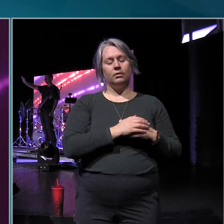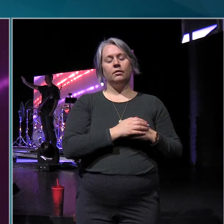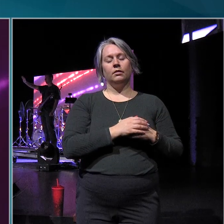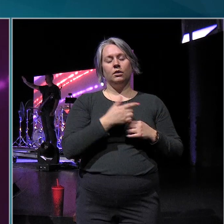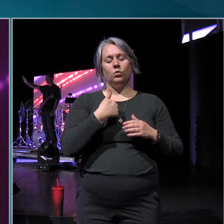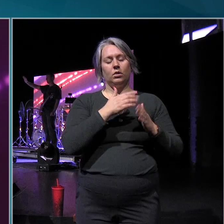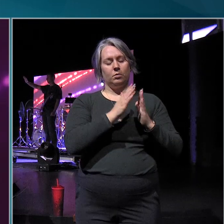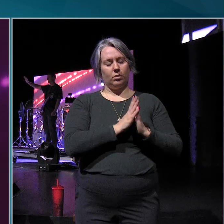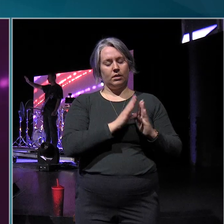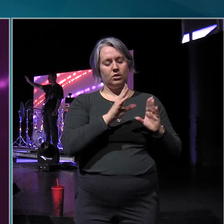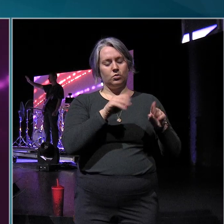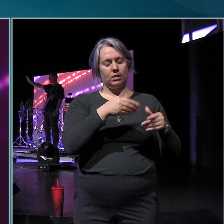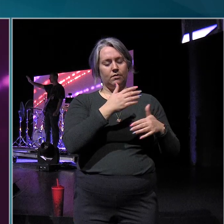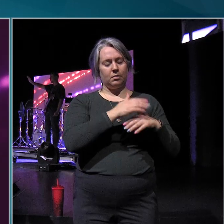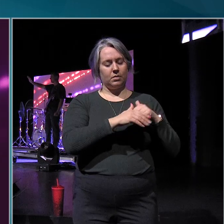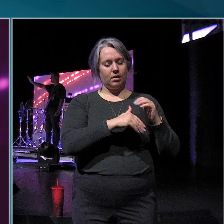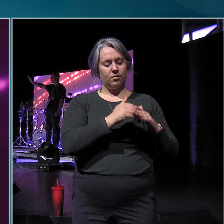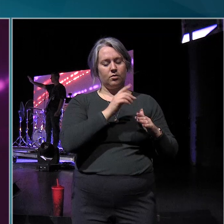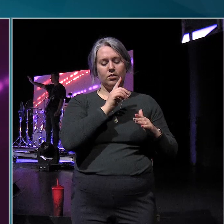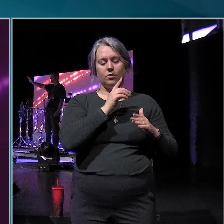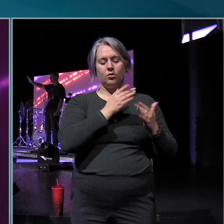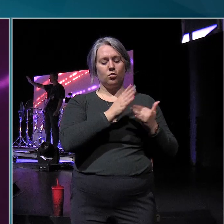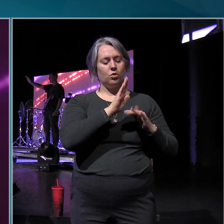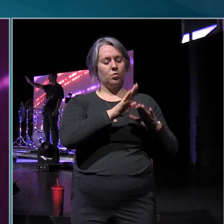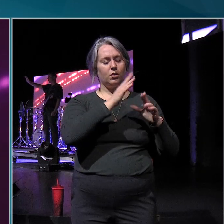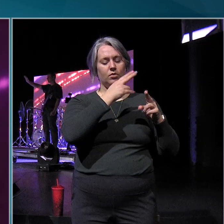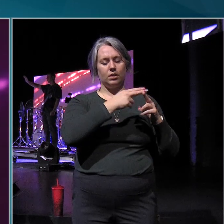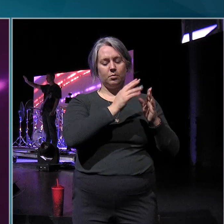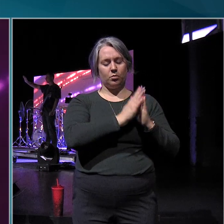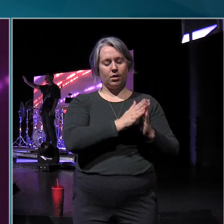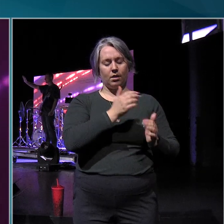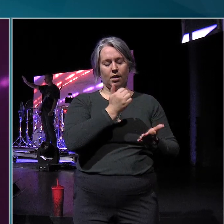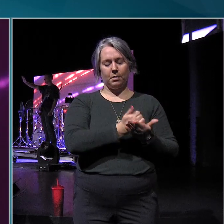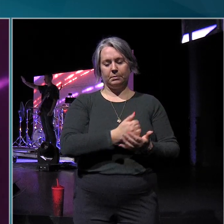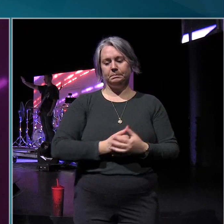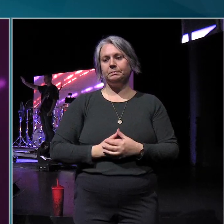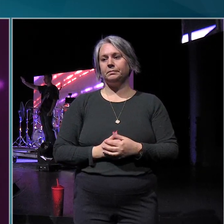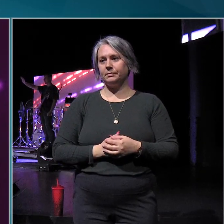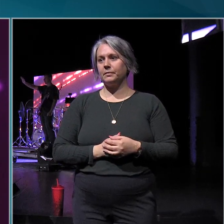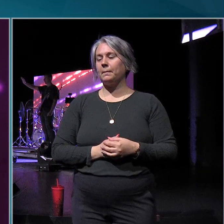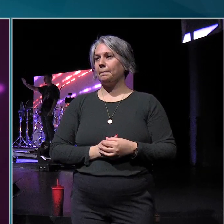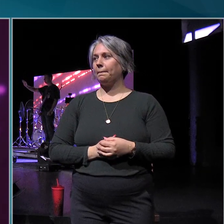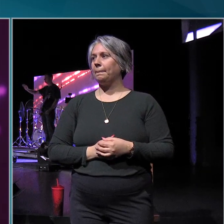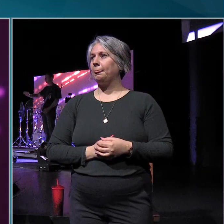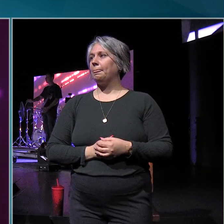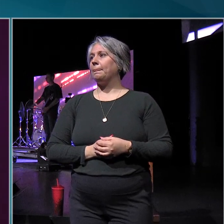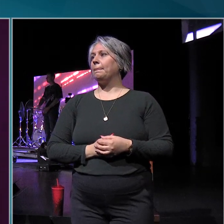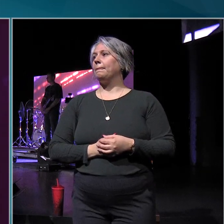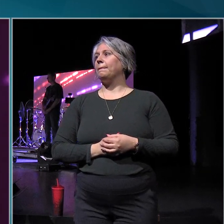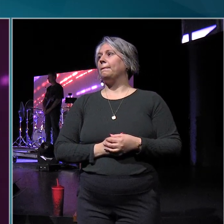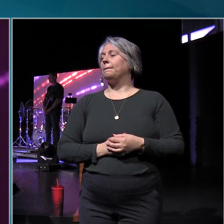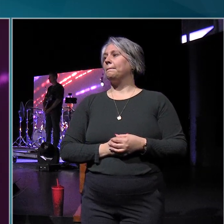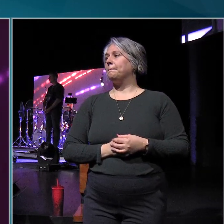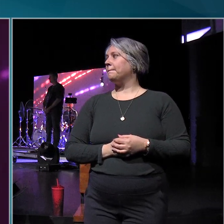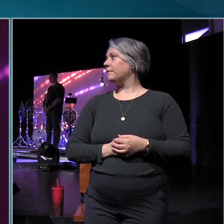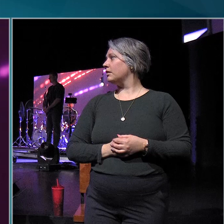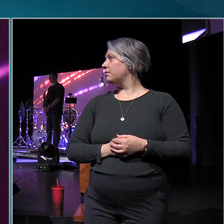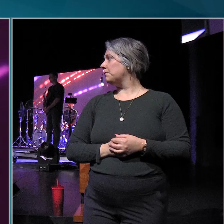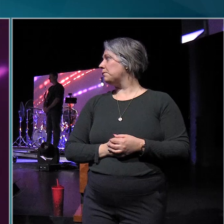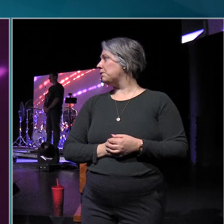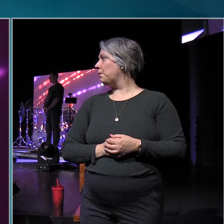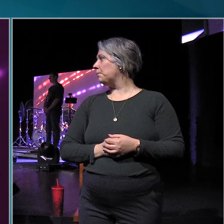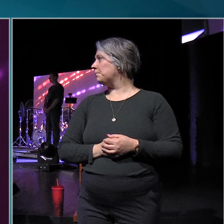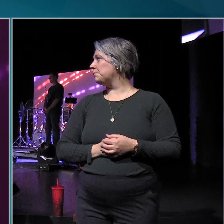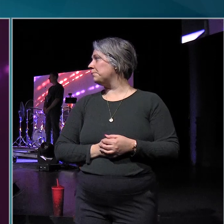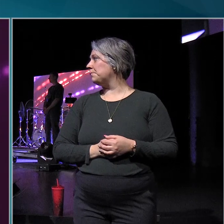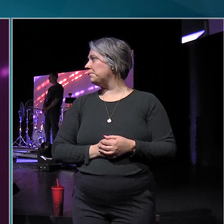presence. In your wonderful name, Lord. Amen. Amen. Amen.